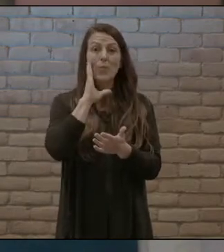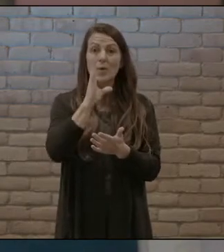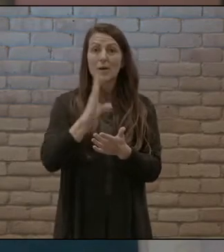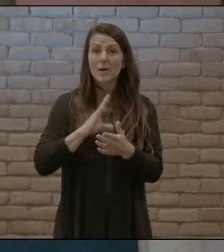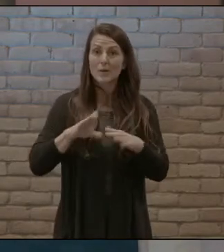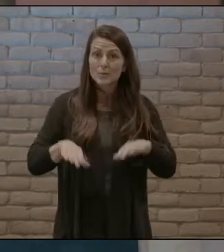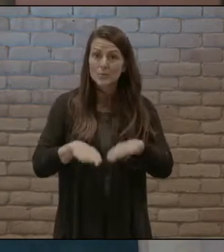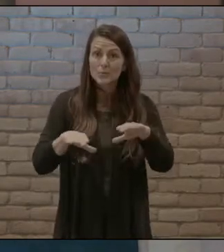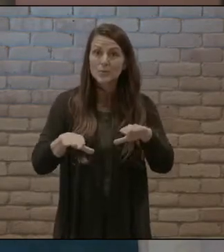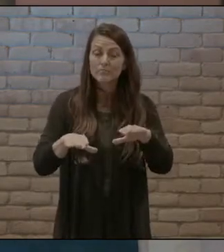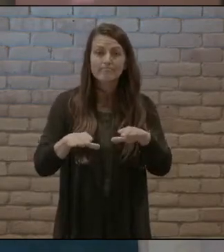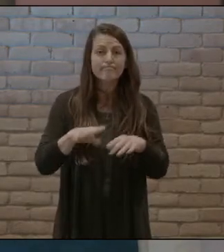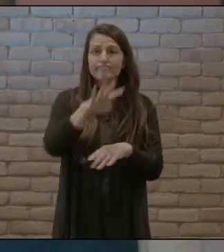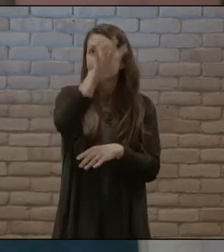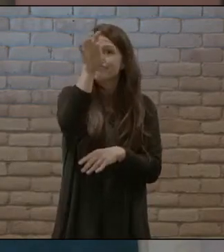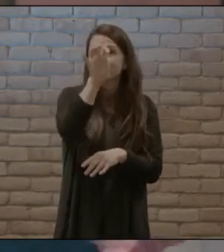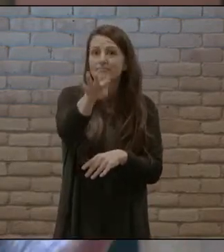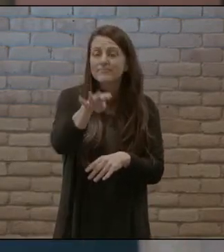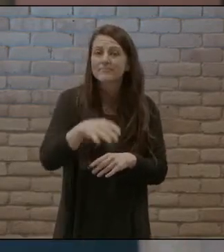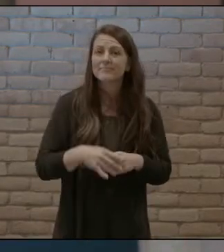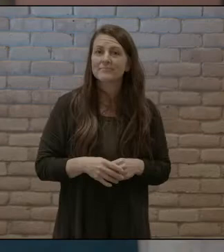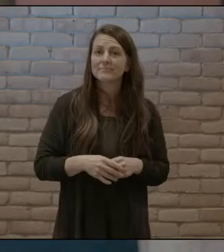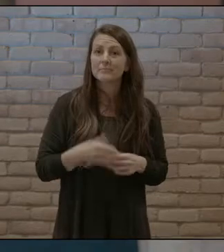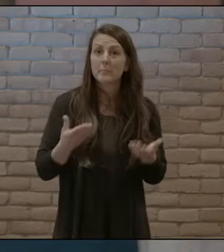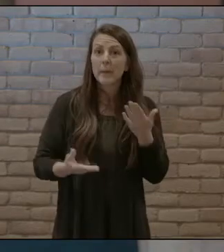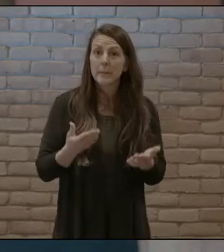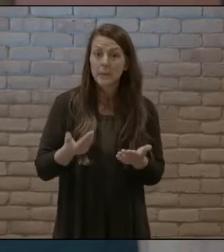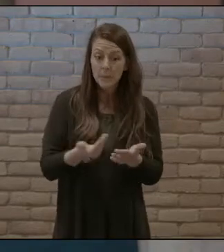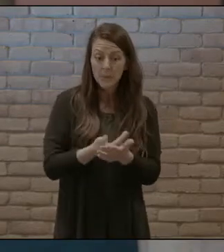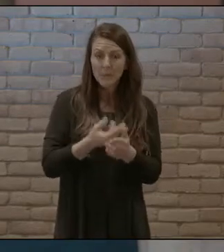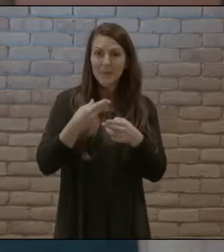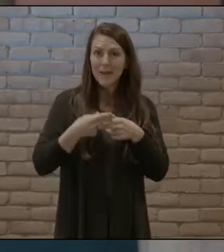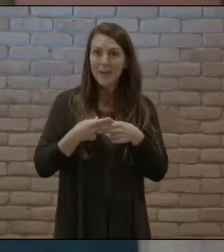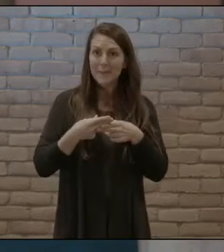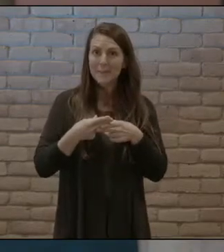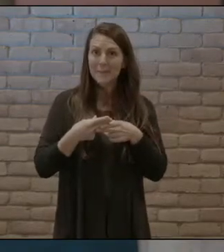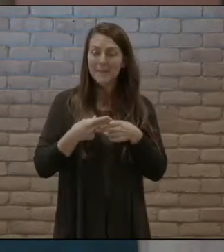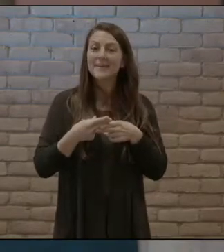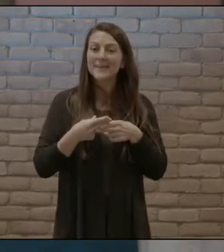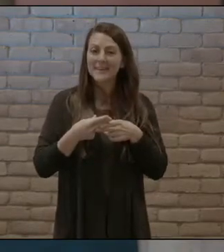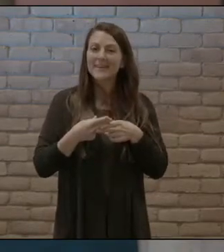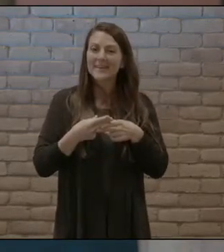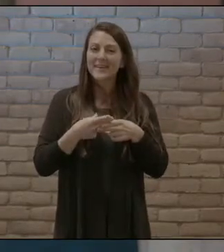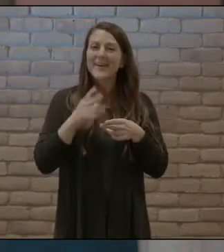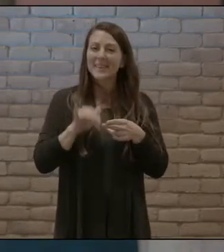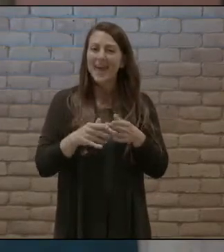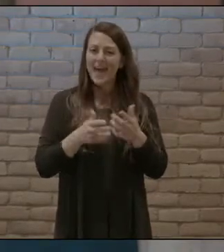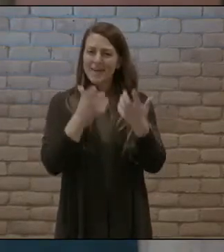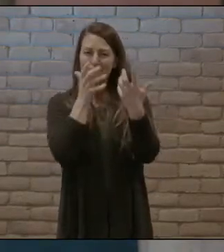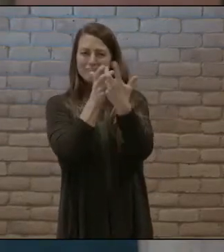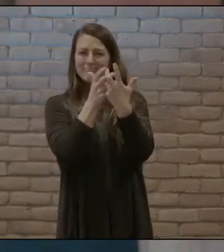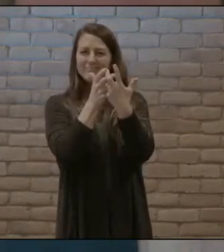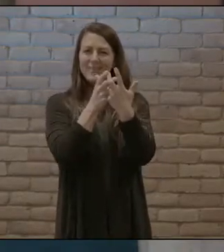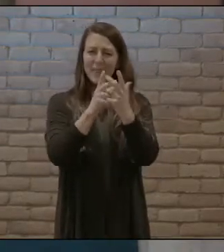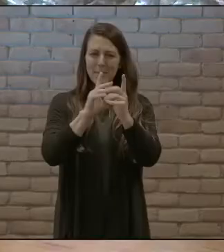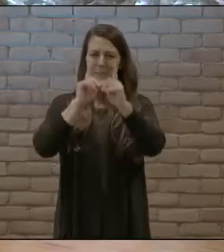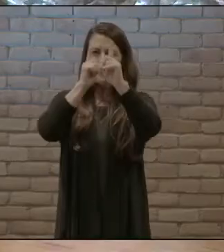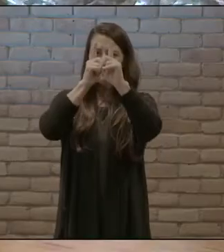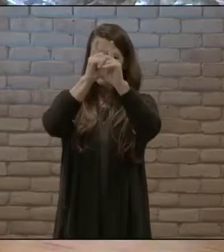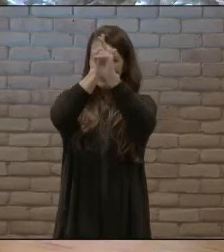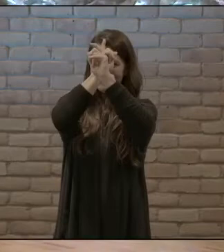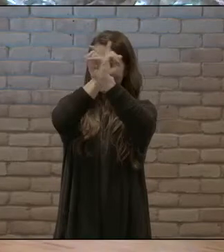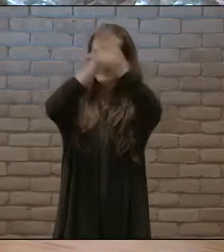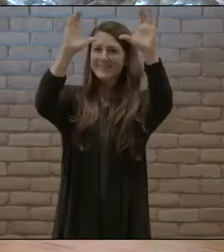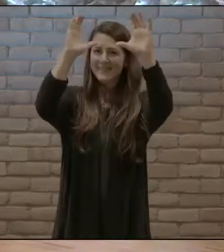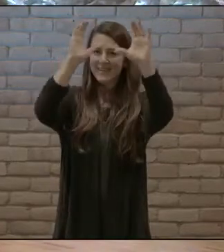Who knows? Maybe we'll have a new name that fits the mission and direction that God is giving